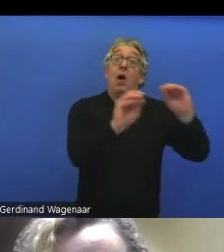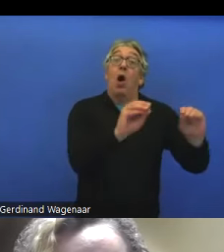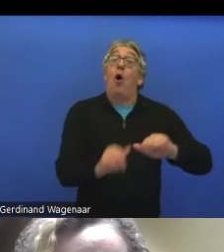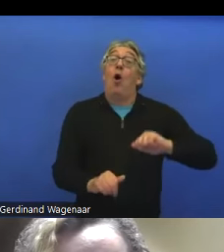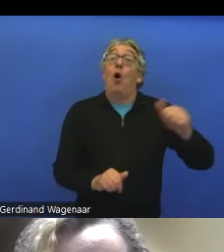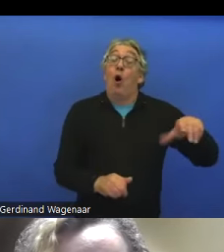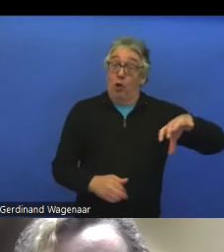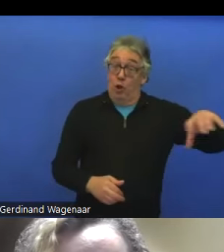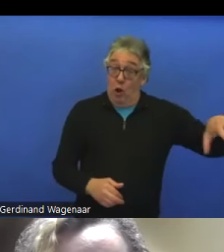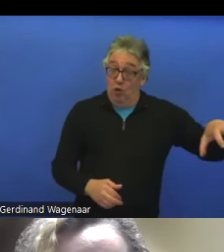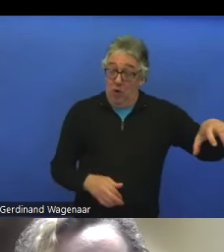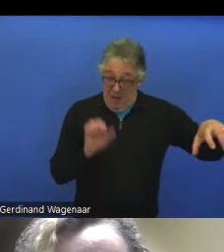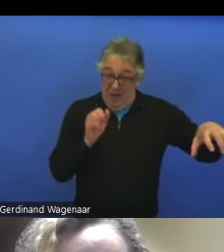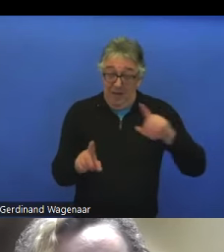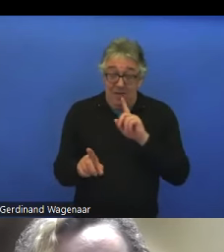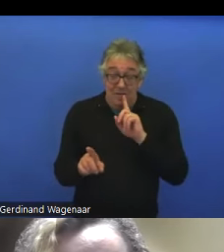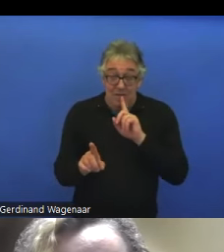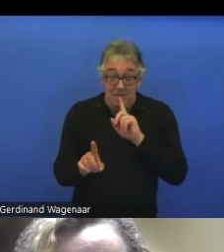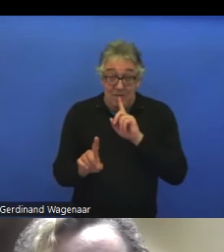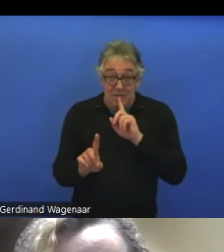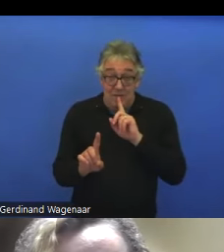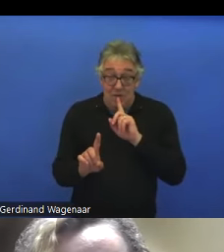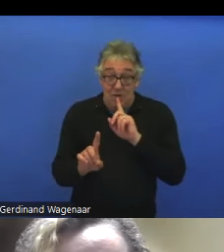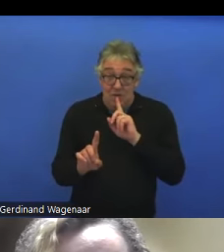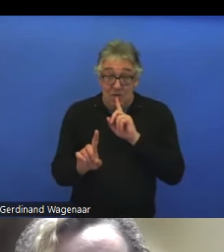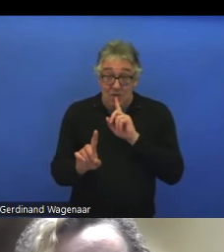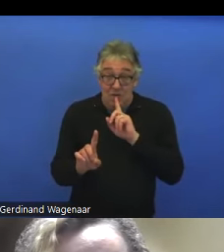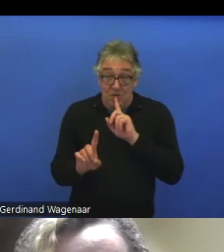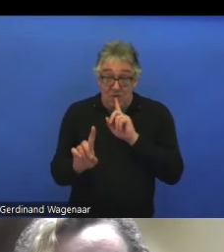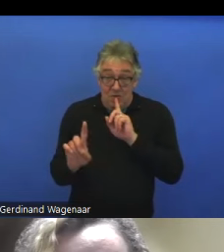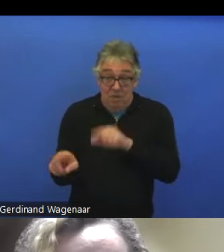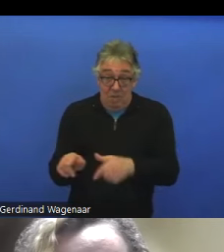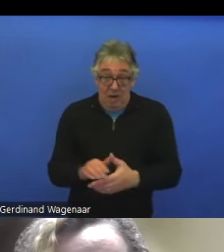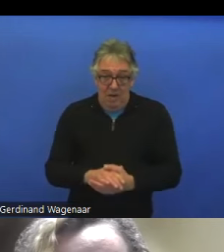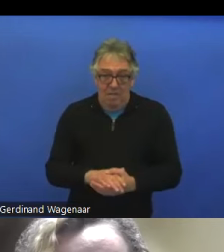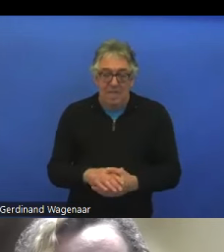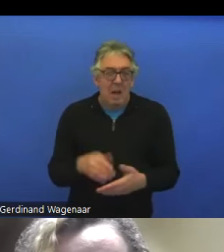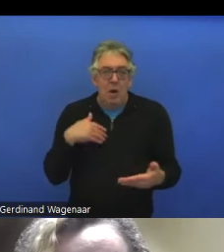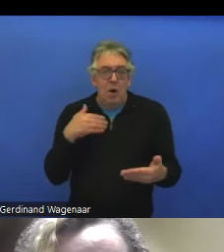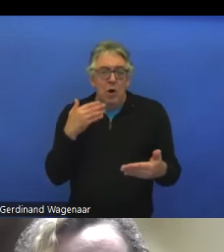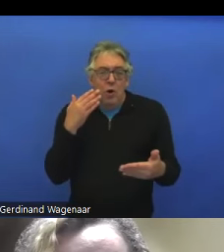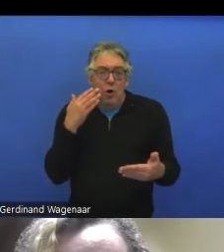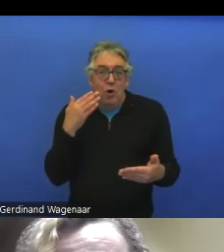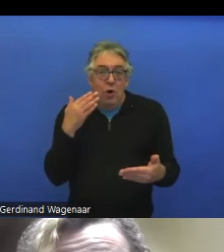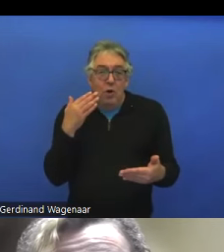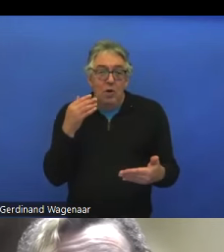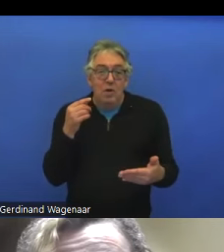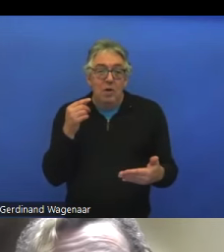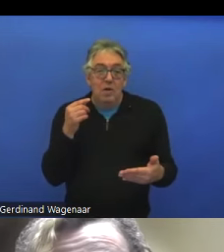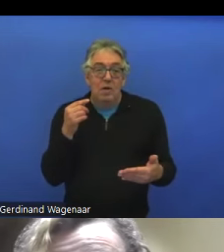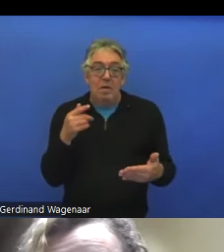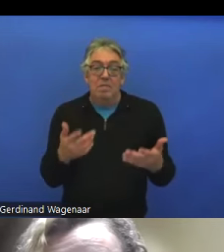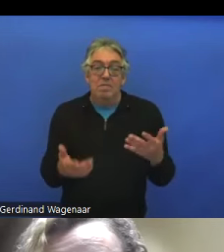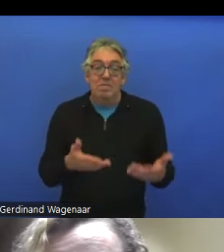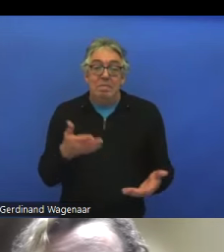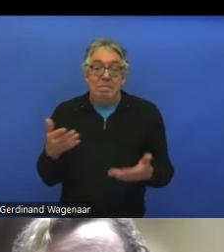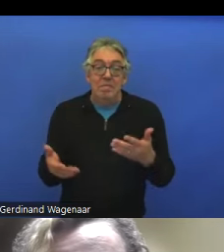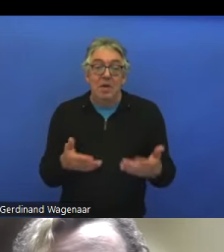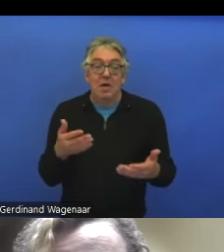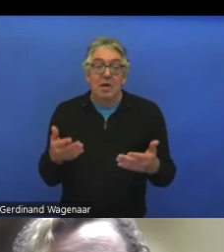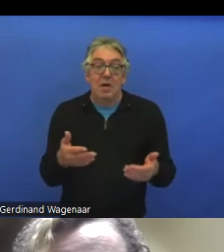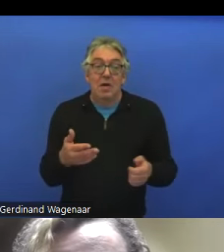as regards to studies as well, which is not sure how much we could give this information, but at least mentioning